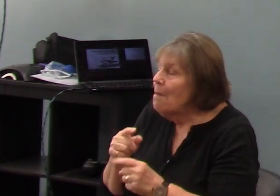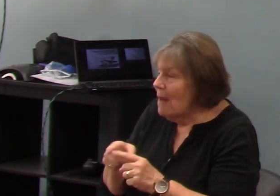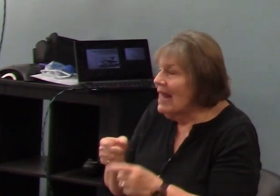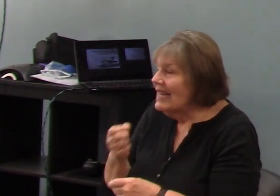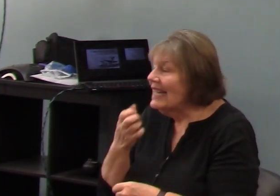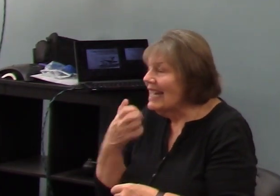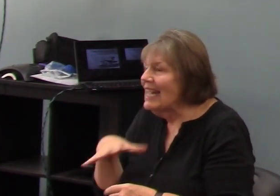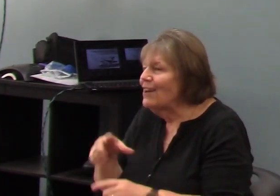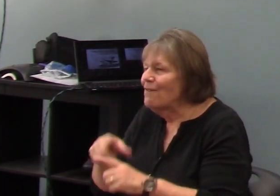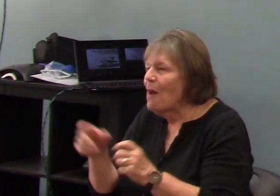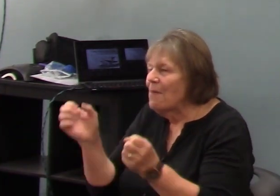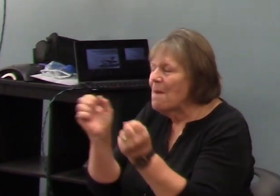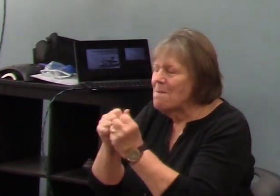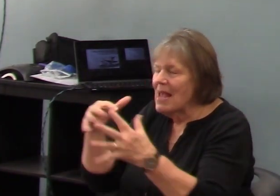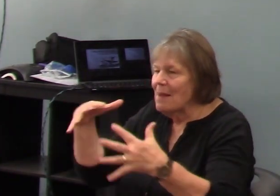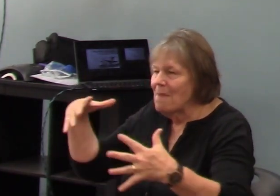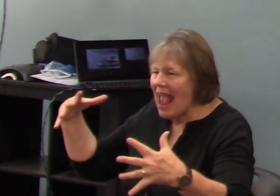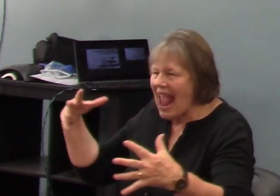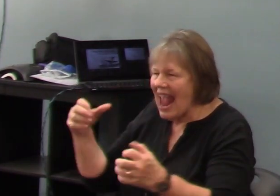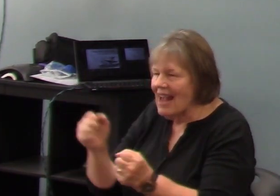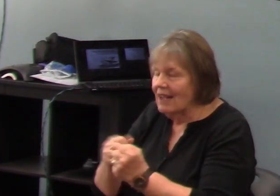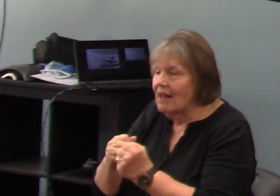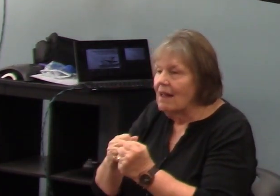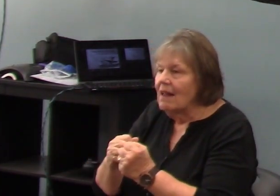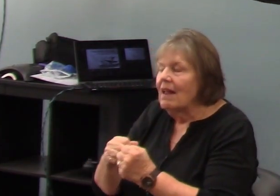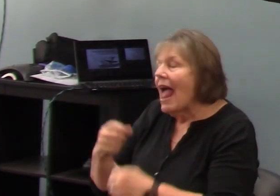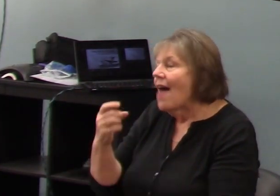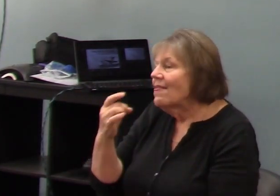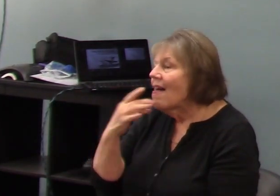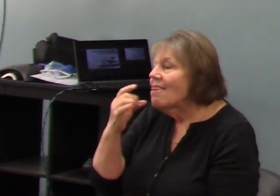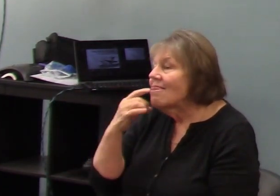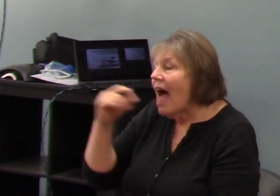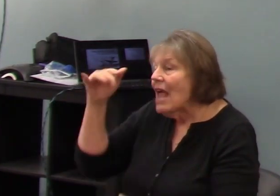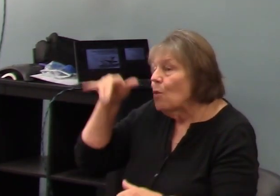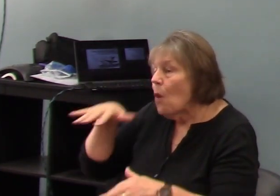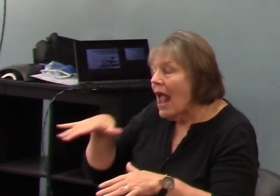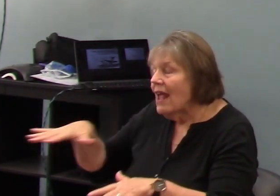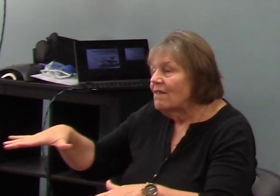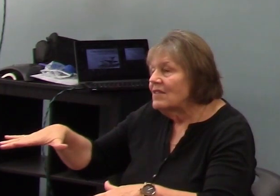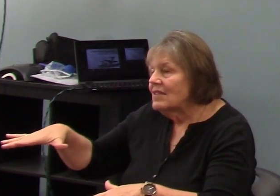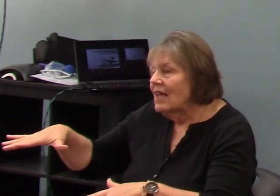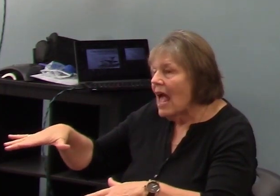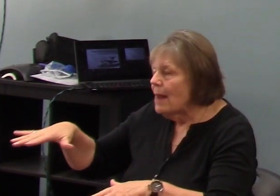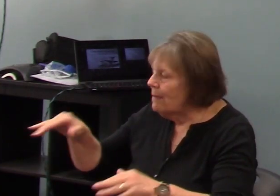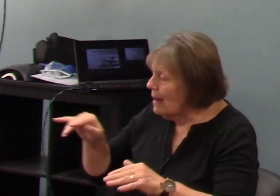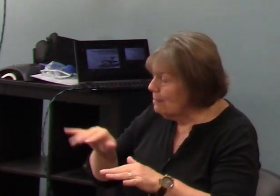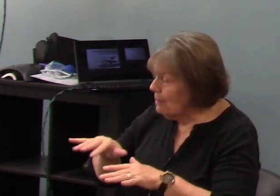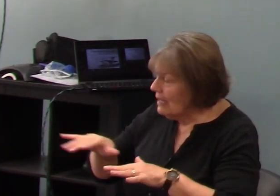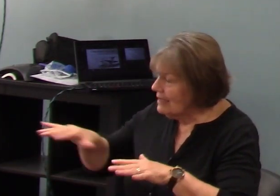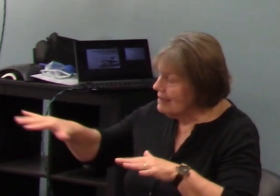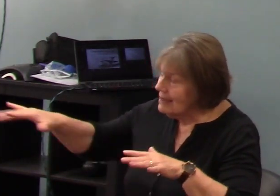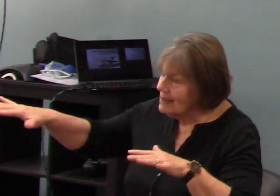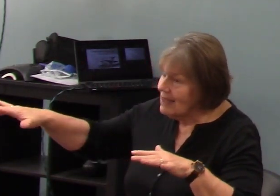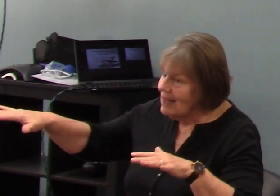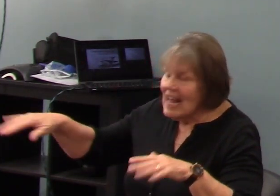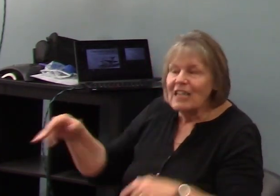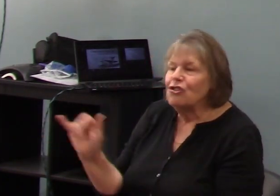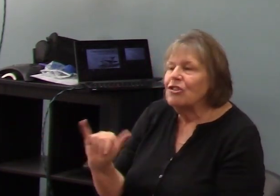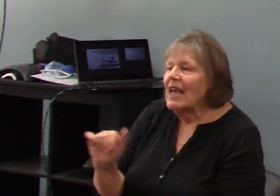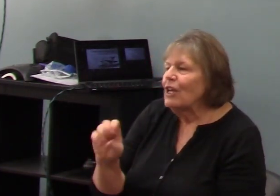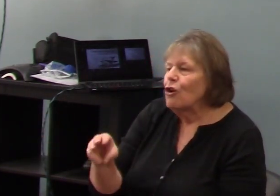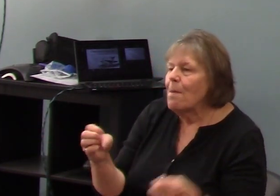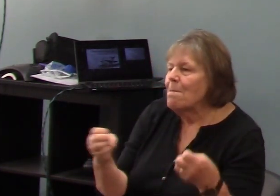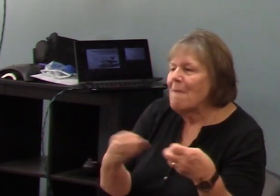light waves essentially that are stretched out so much you couldn't see them. They're called microwaves. So when you cook stuff with your microwave, again, heats it